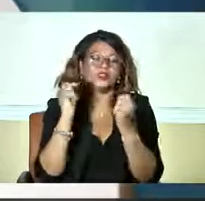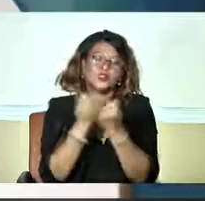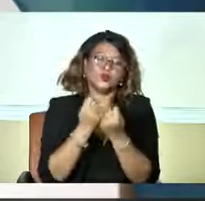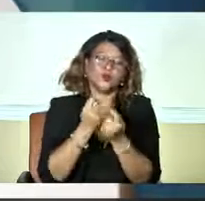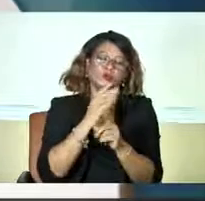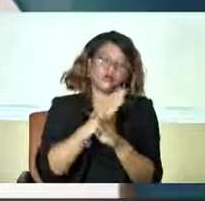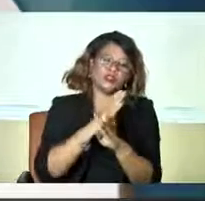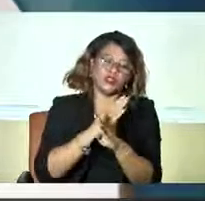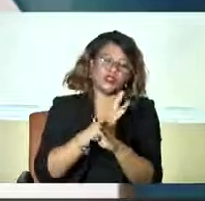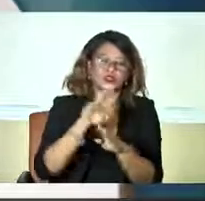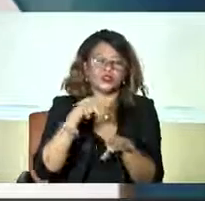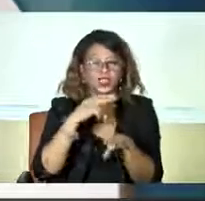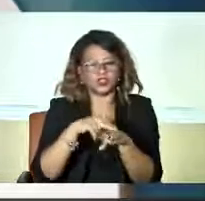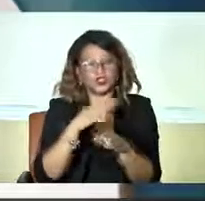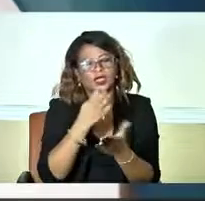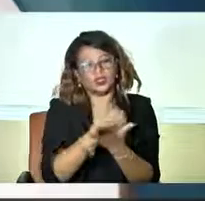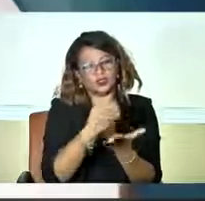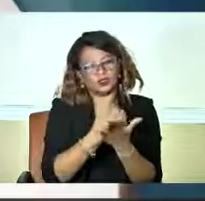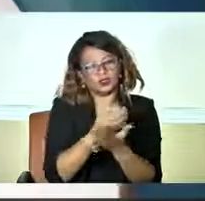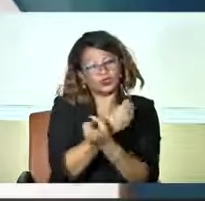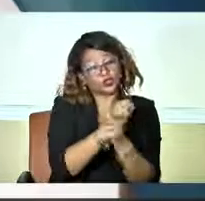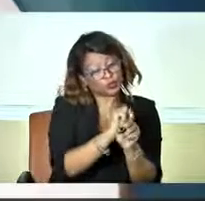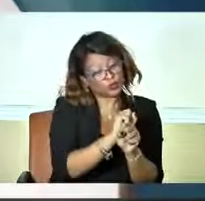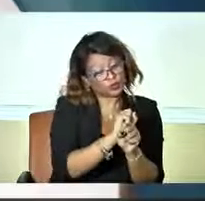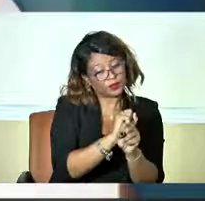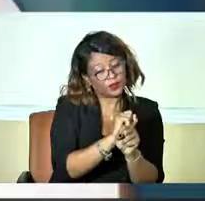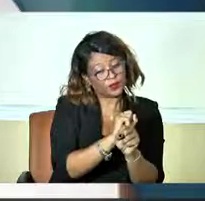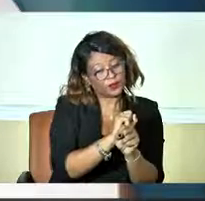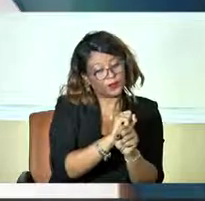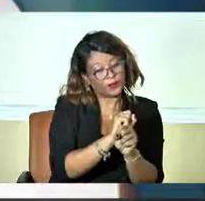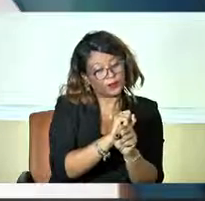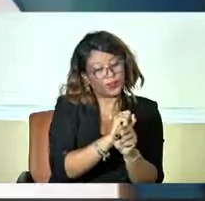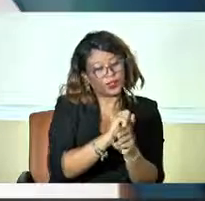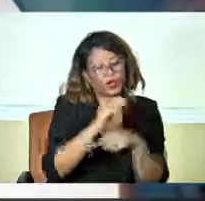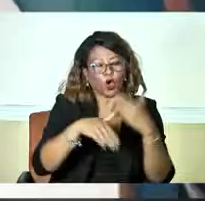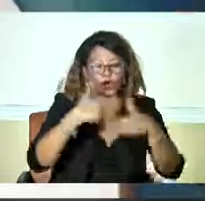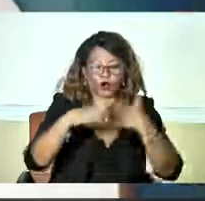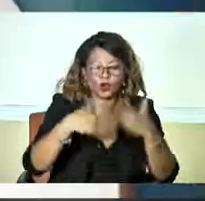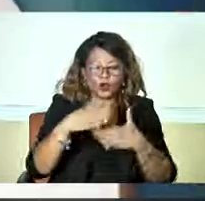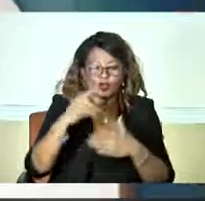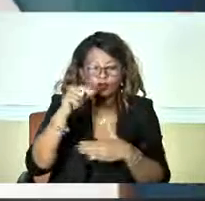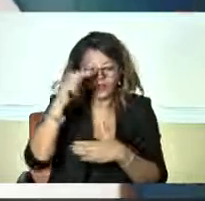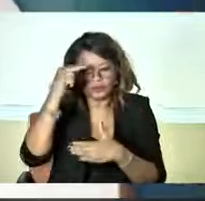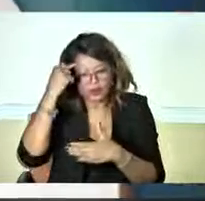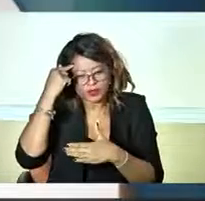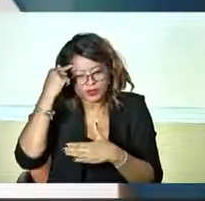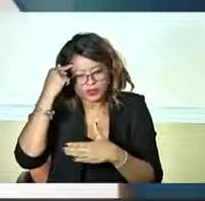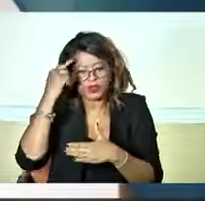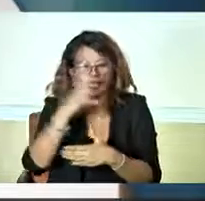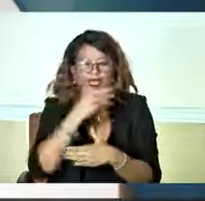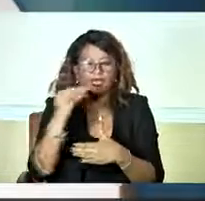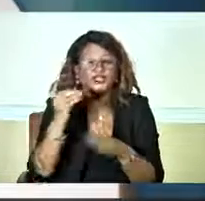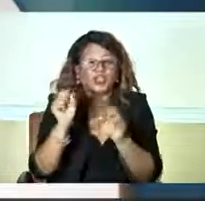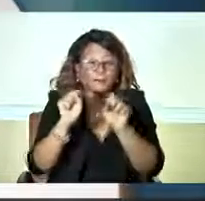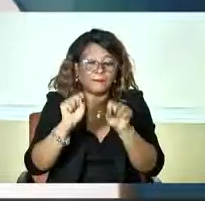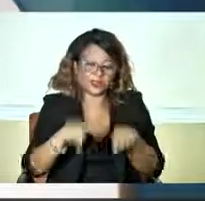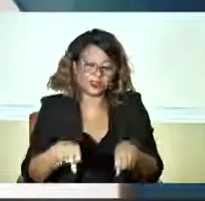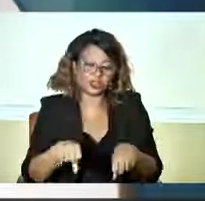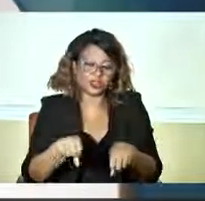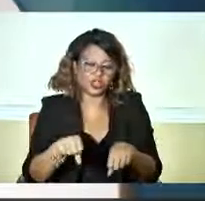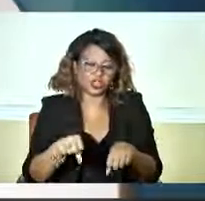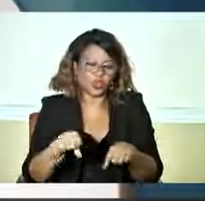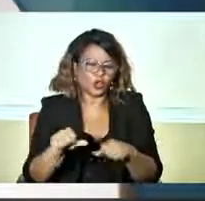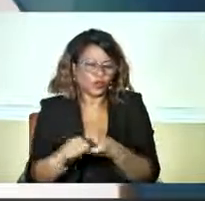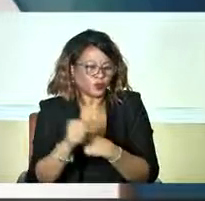protect the national and economic security, the ongoing operations of government, and the ability of